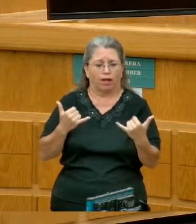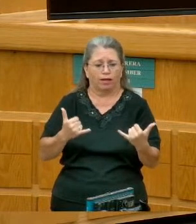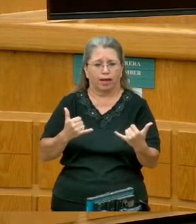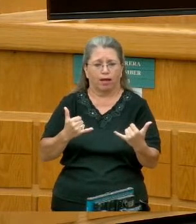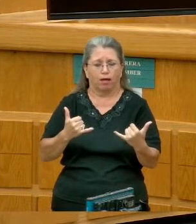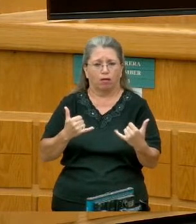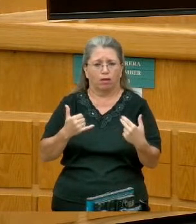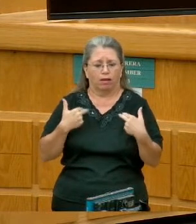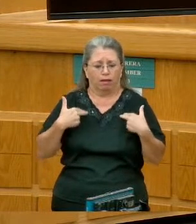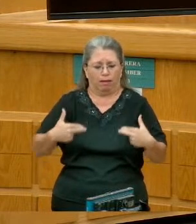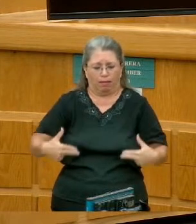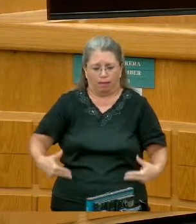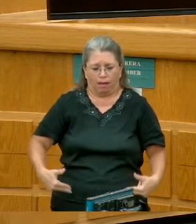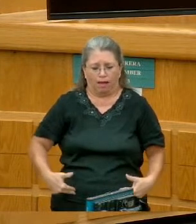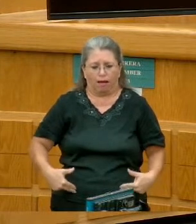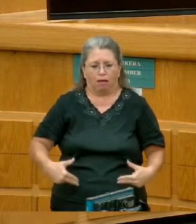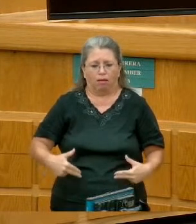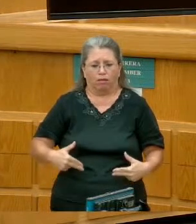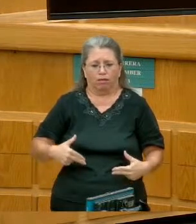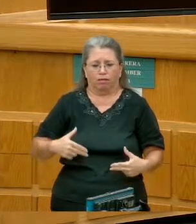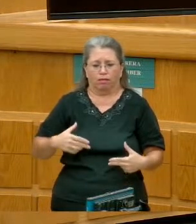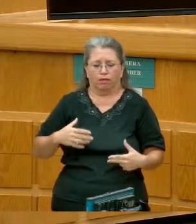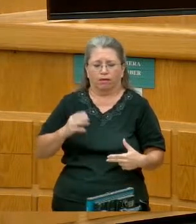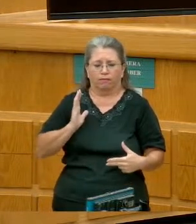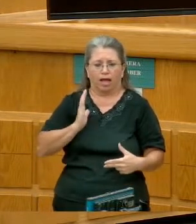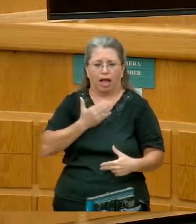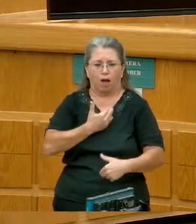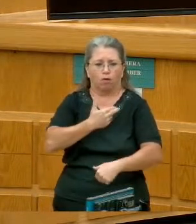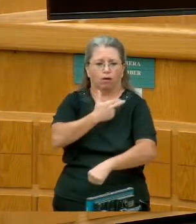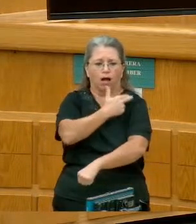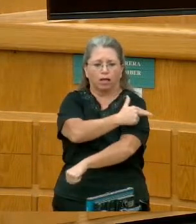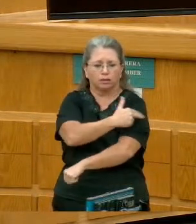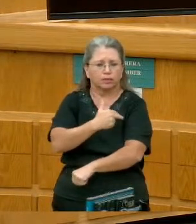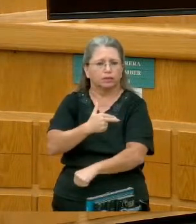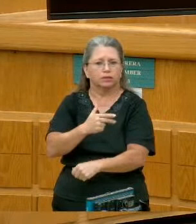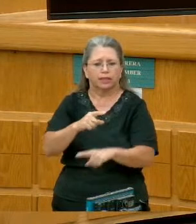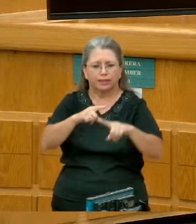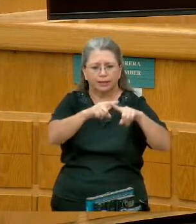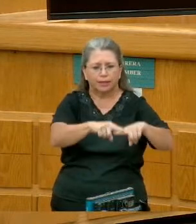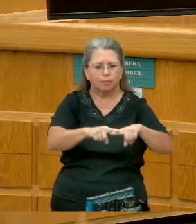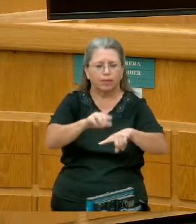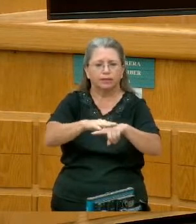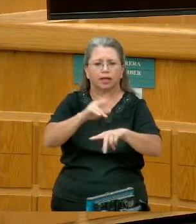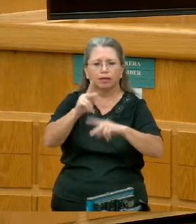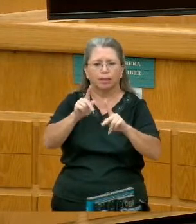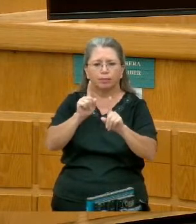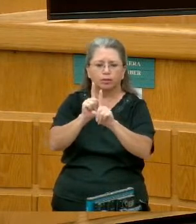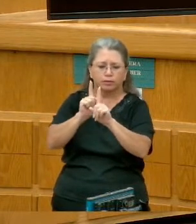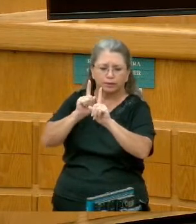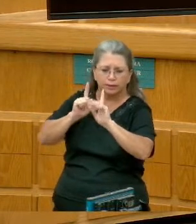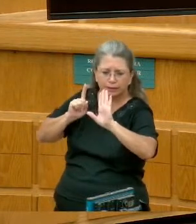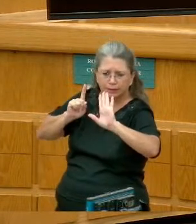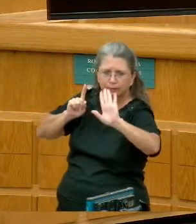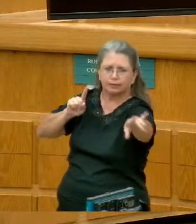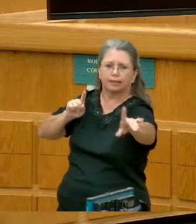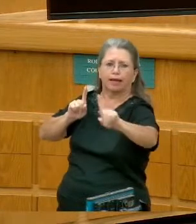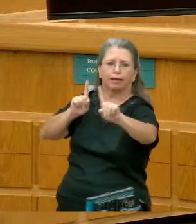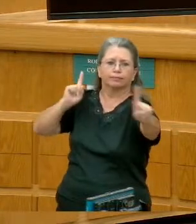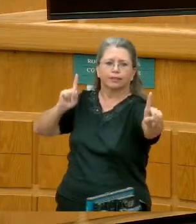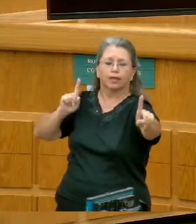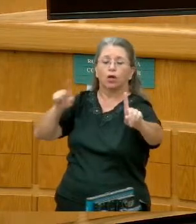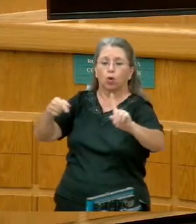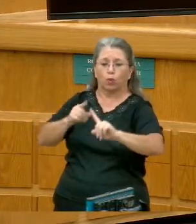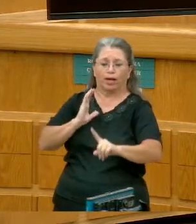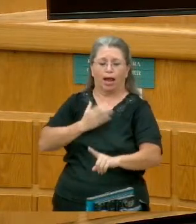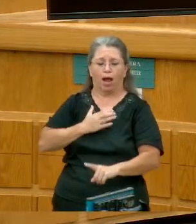our hospitals depends on this coastal distancing. When the coast is clear, we're going to let you